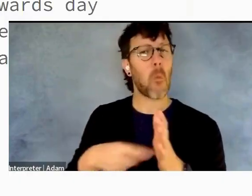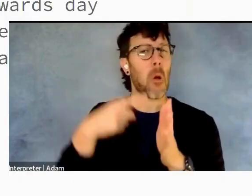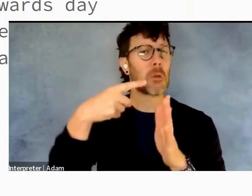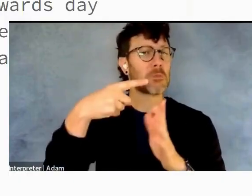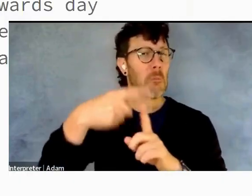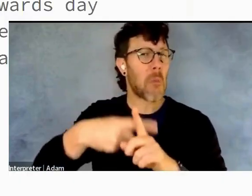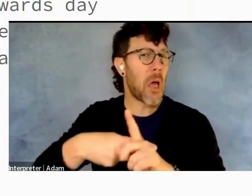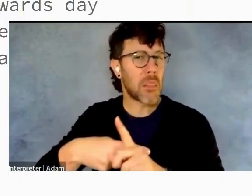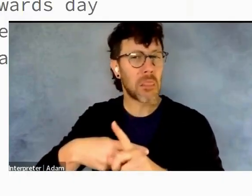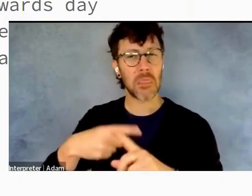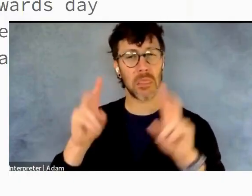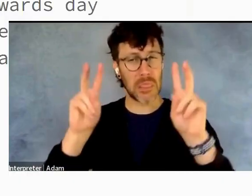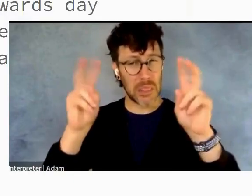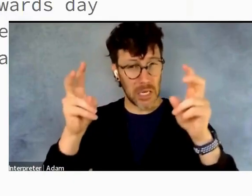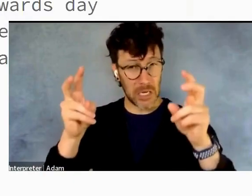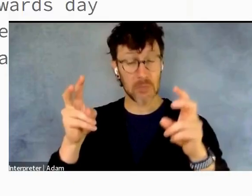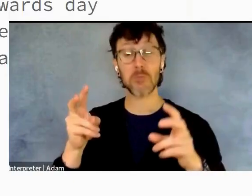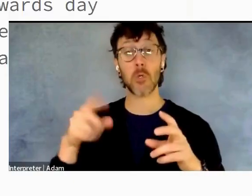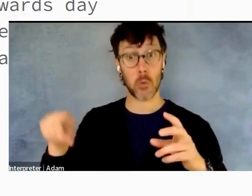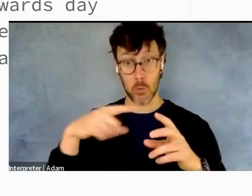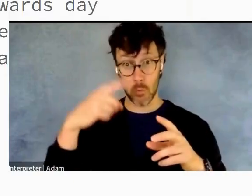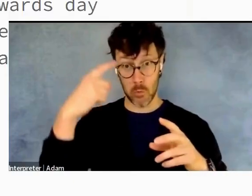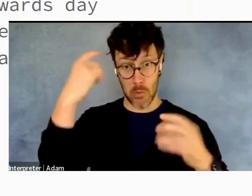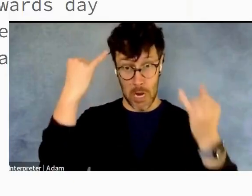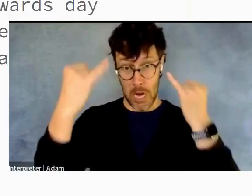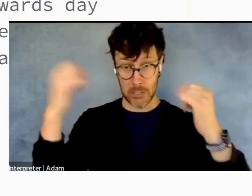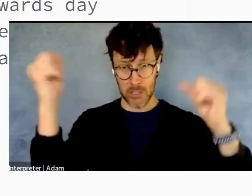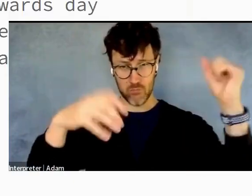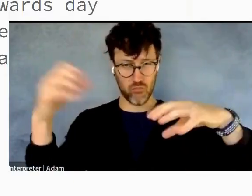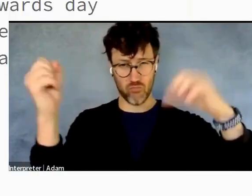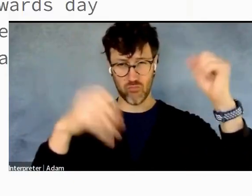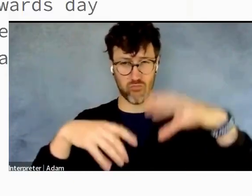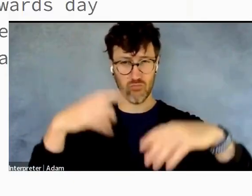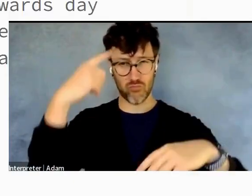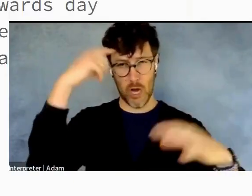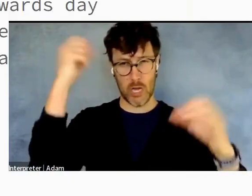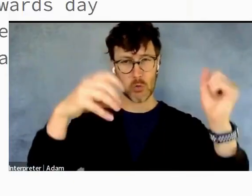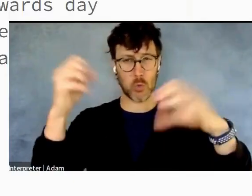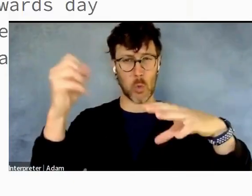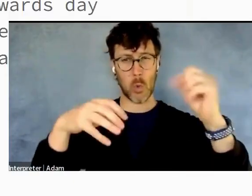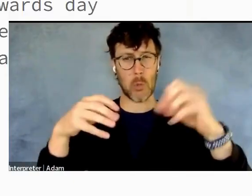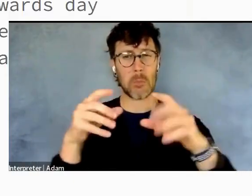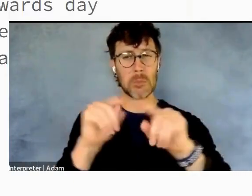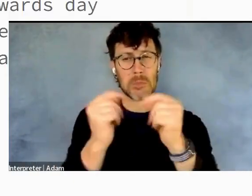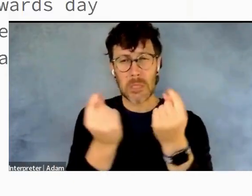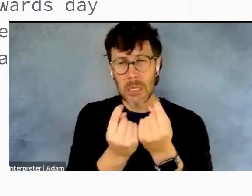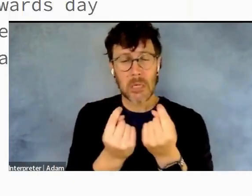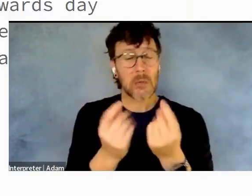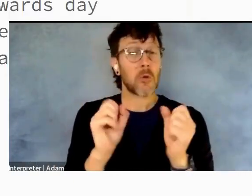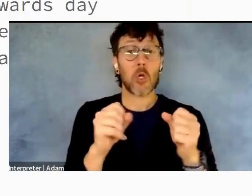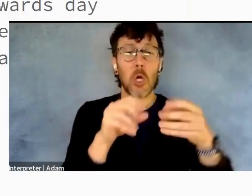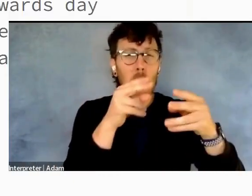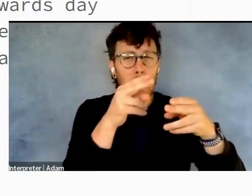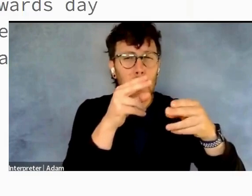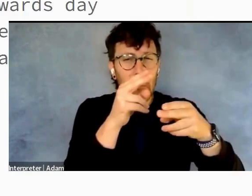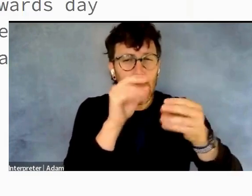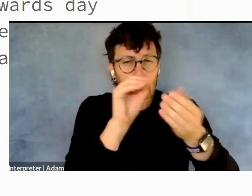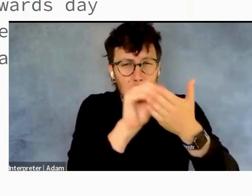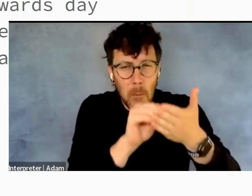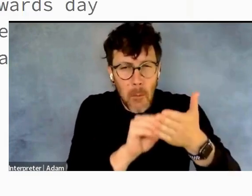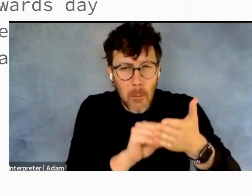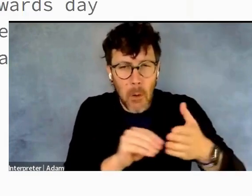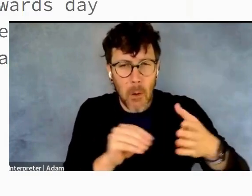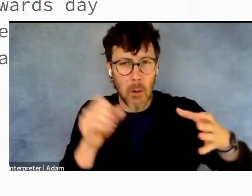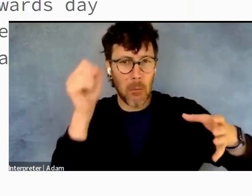theme. So you brainstorm as the family. You could put themes into a hat and pick. You could have your kids use